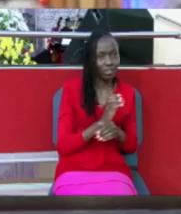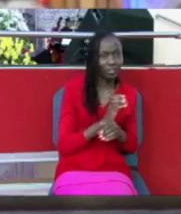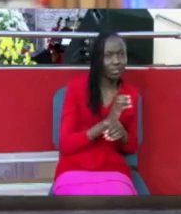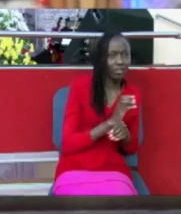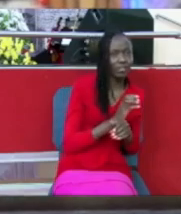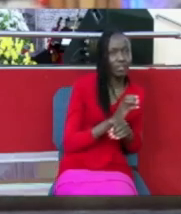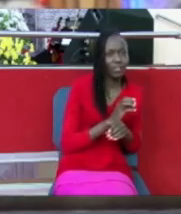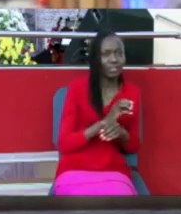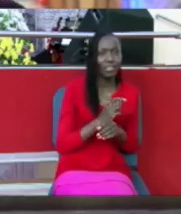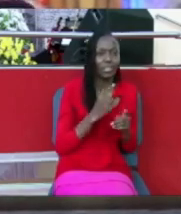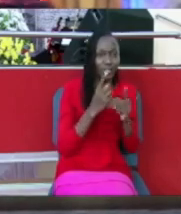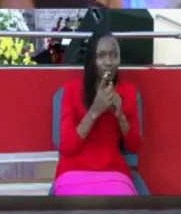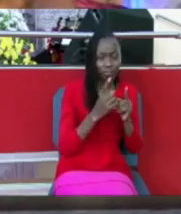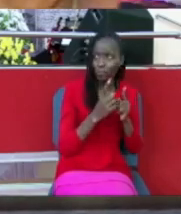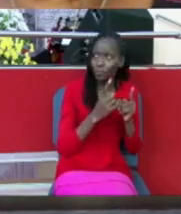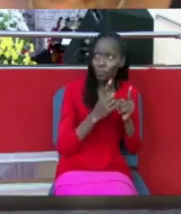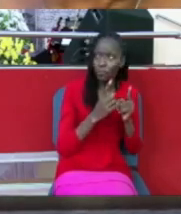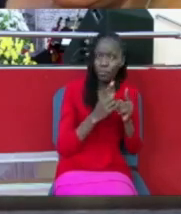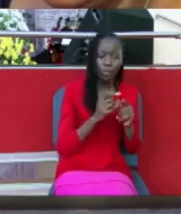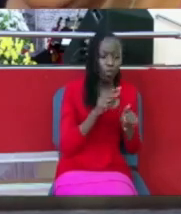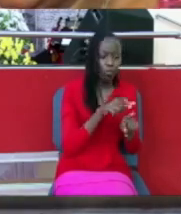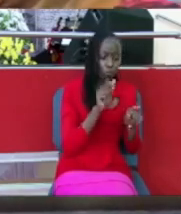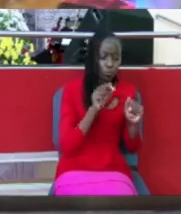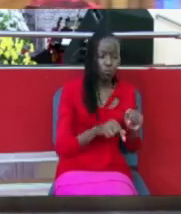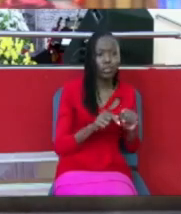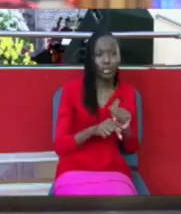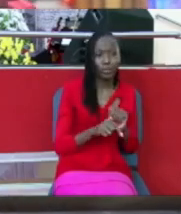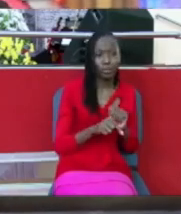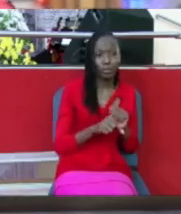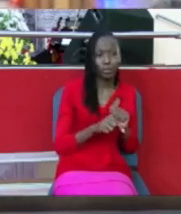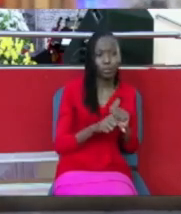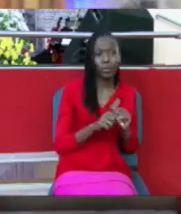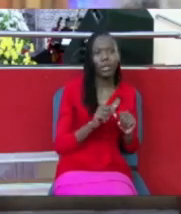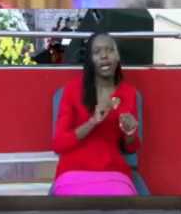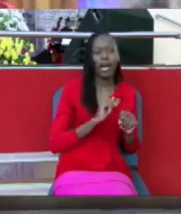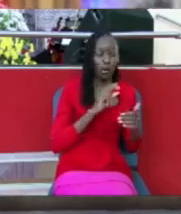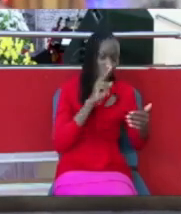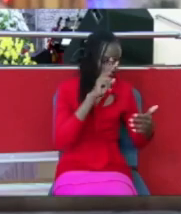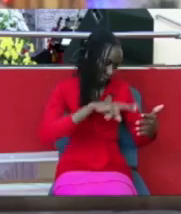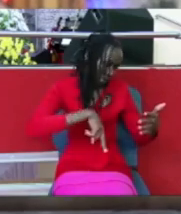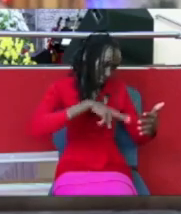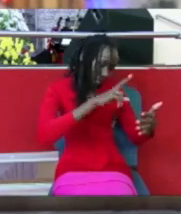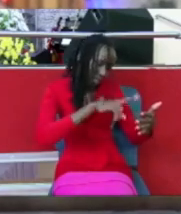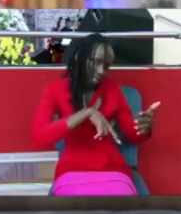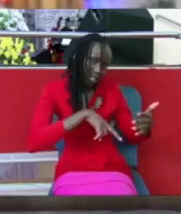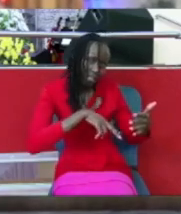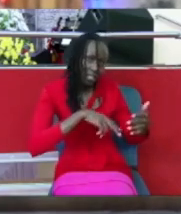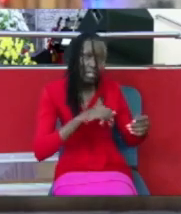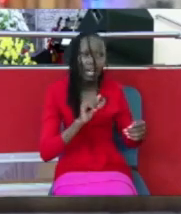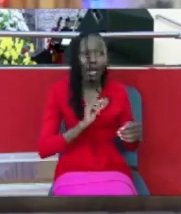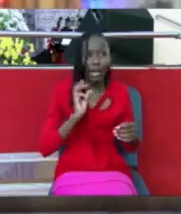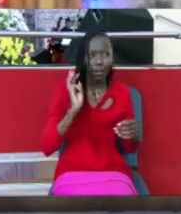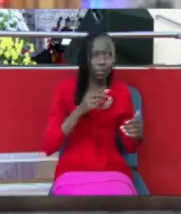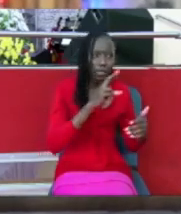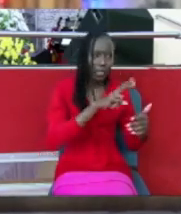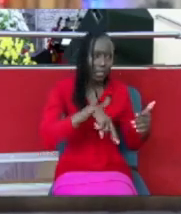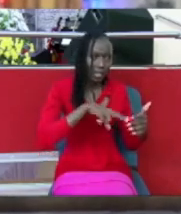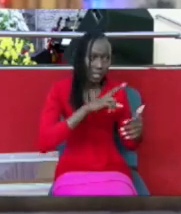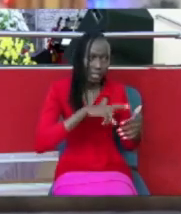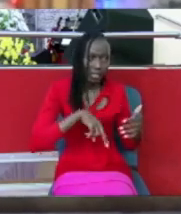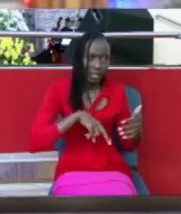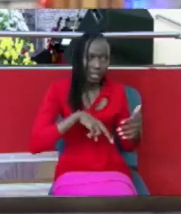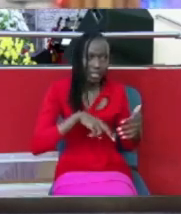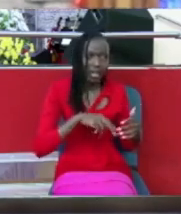nyumba ya Bwana. Tell them, muambie, from today, kutoka leo, I will read. Nitalisoma. I will read. Nita song. I